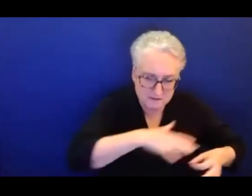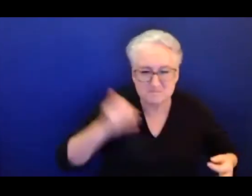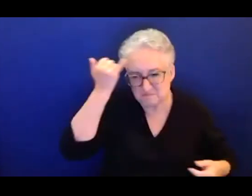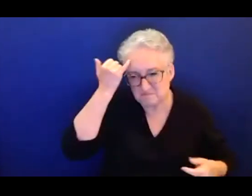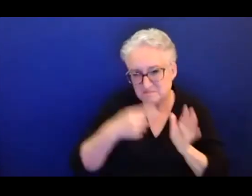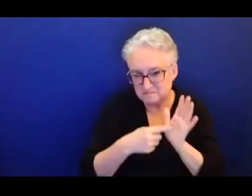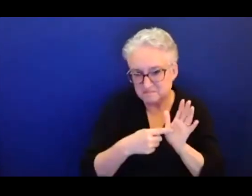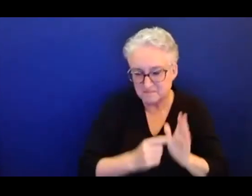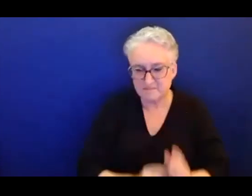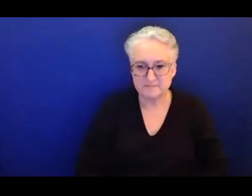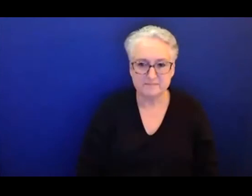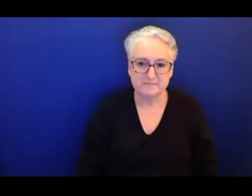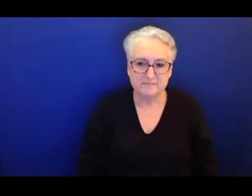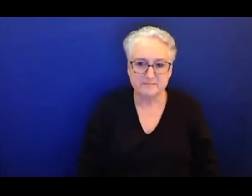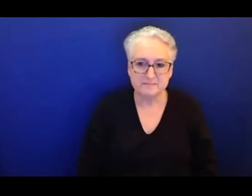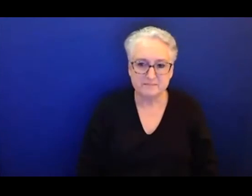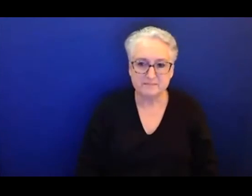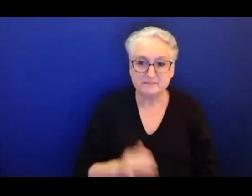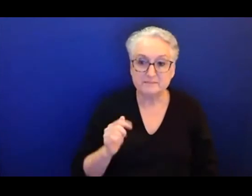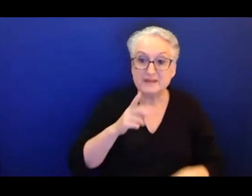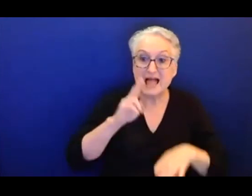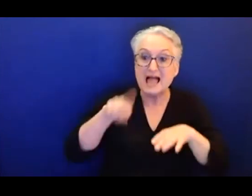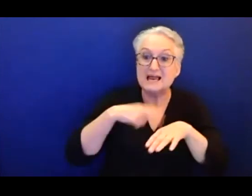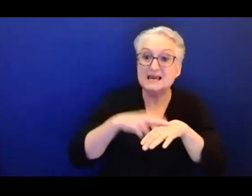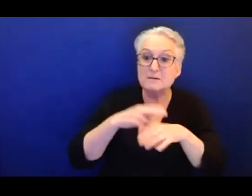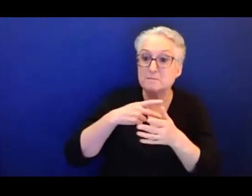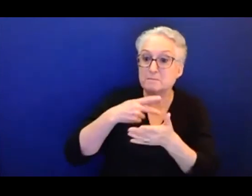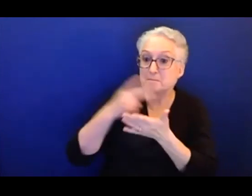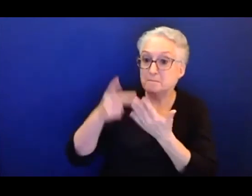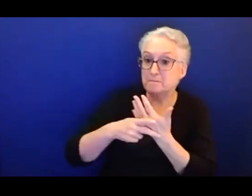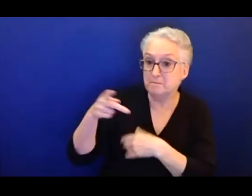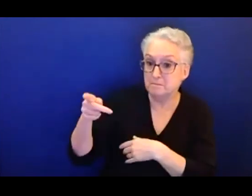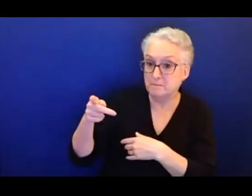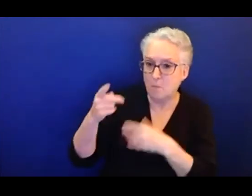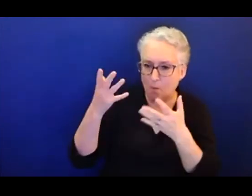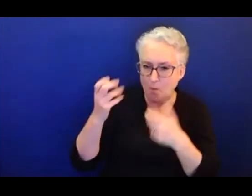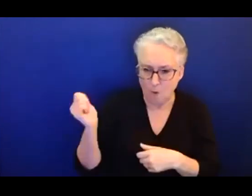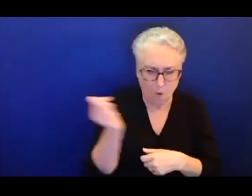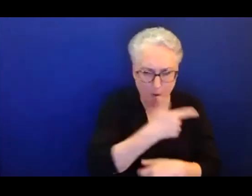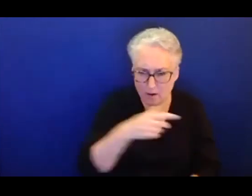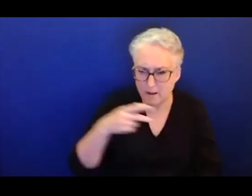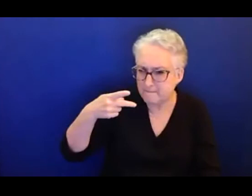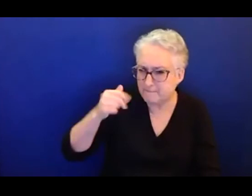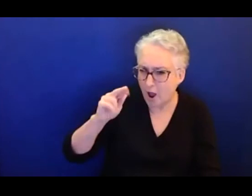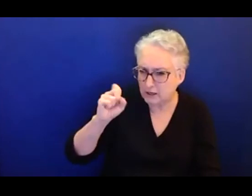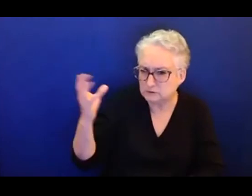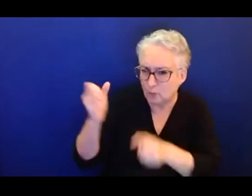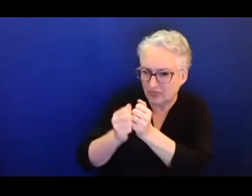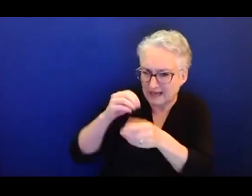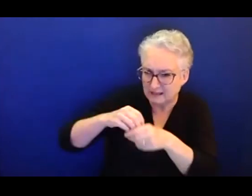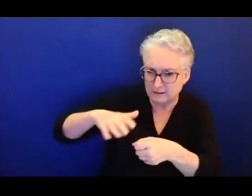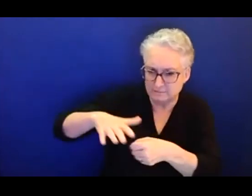off the mayor's commitment to a 10-minute walk to parks for all city residents, as well as the growing interest in our parks and